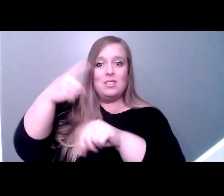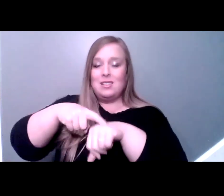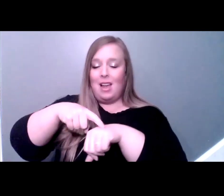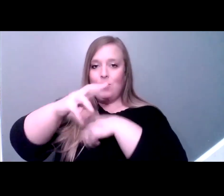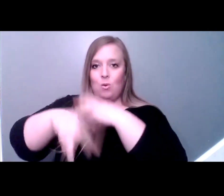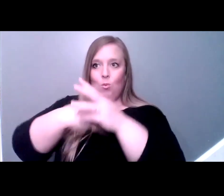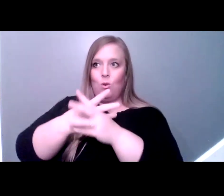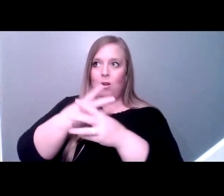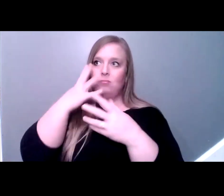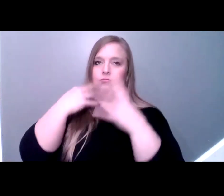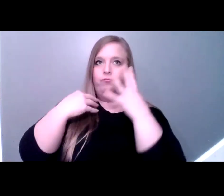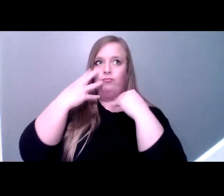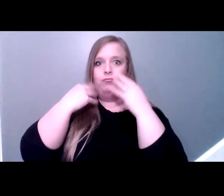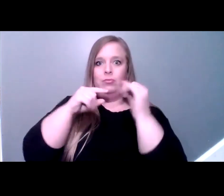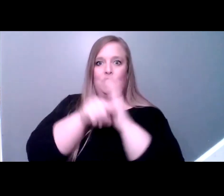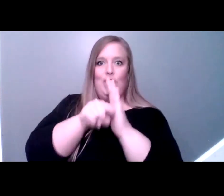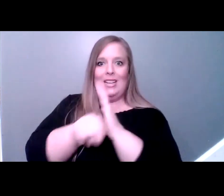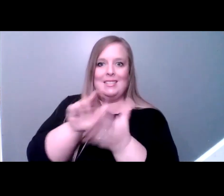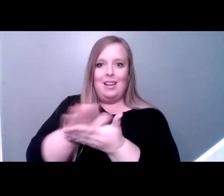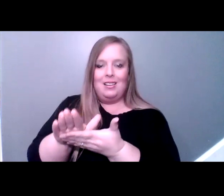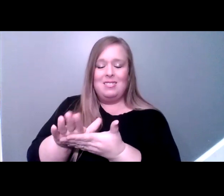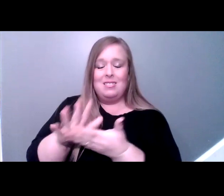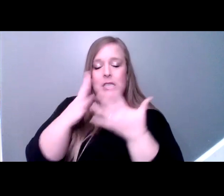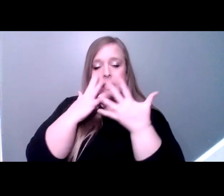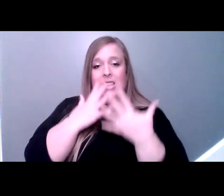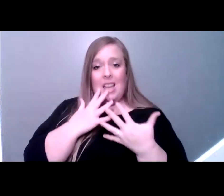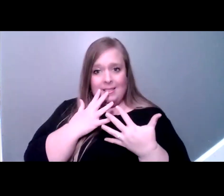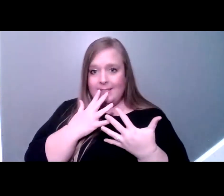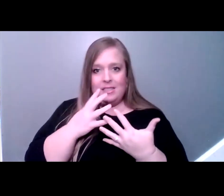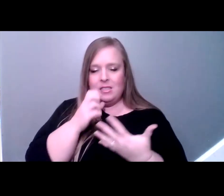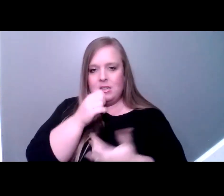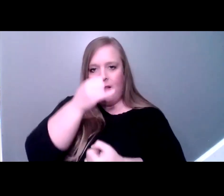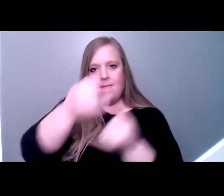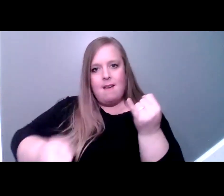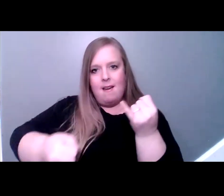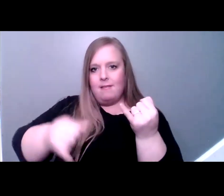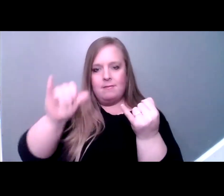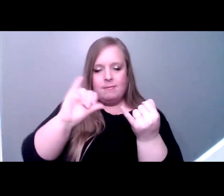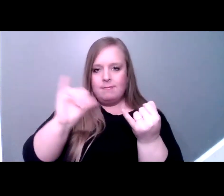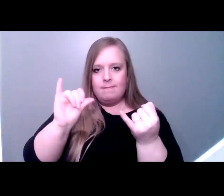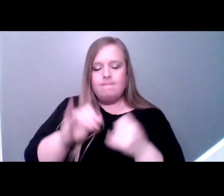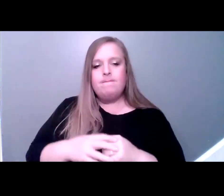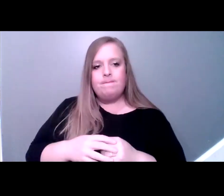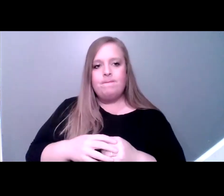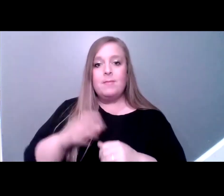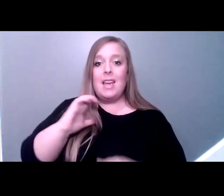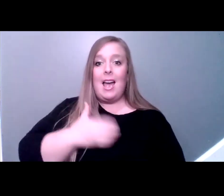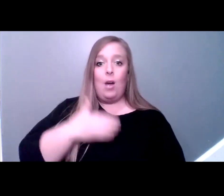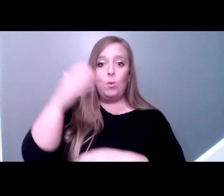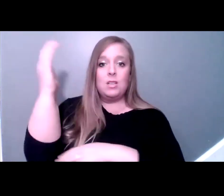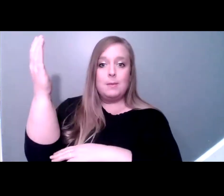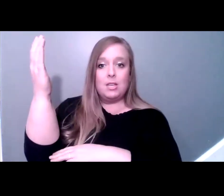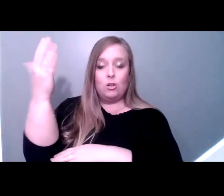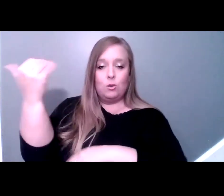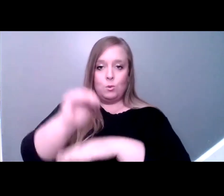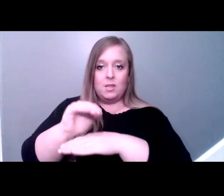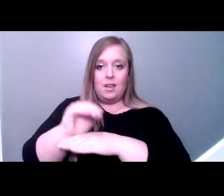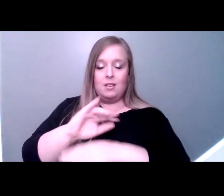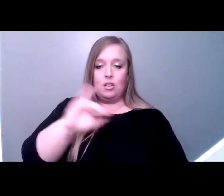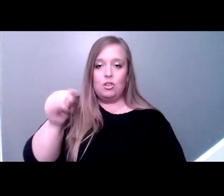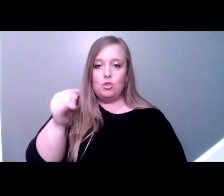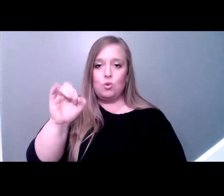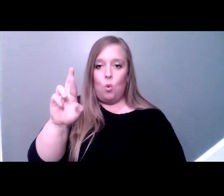genocide, and sadly, it has not been the last. Our speaker tonight, Jordan Stephen